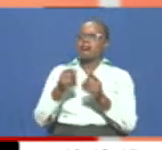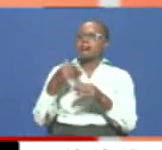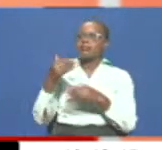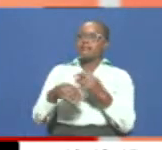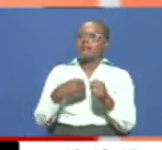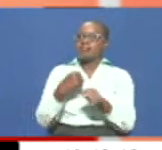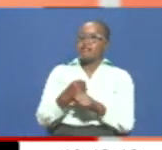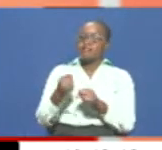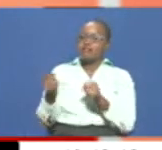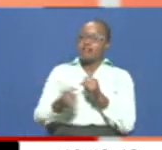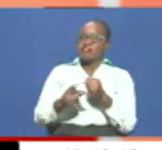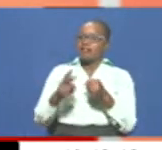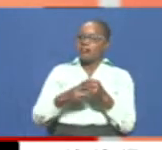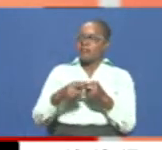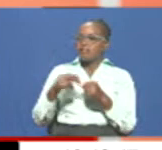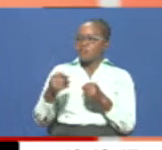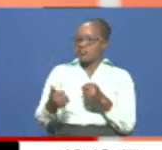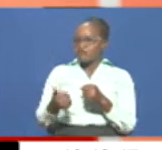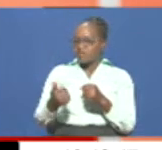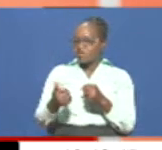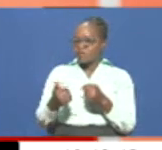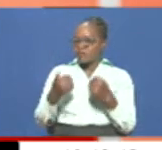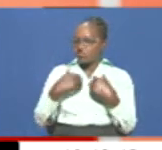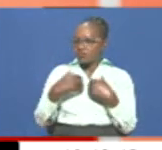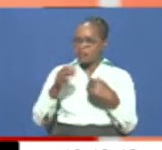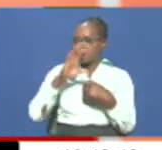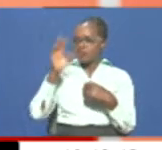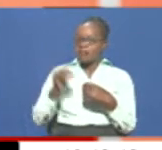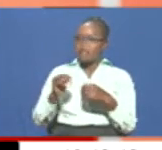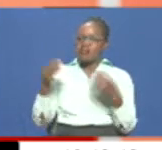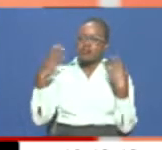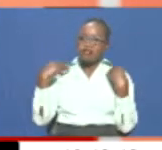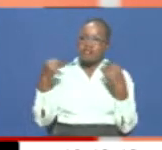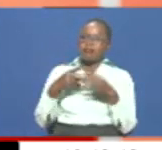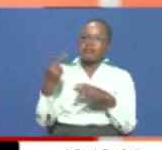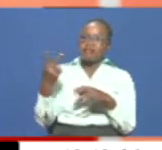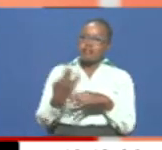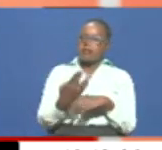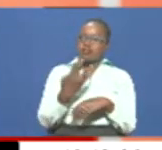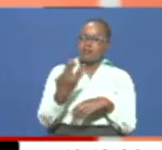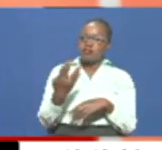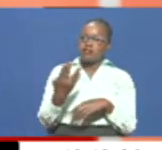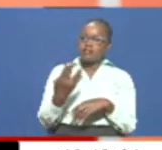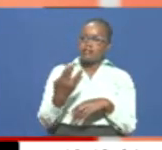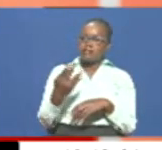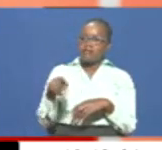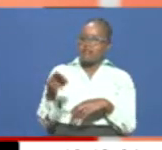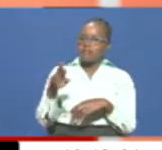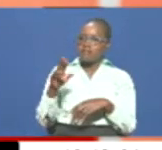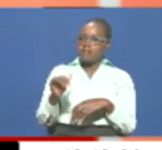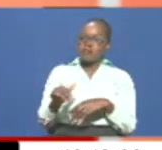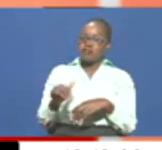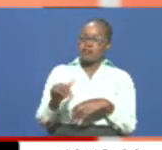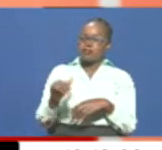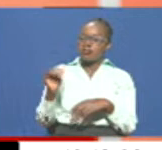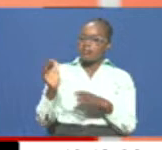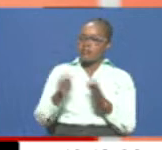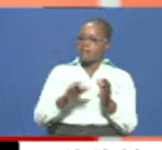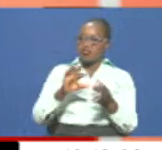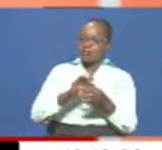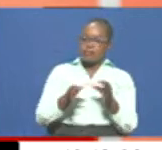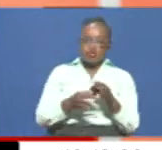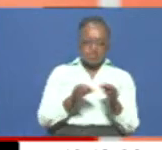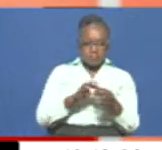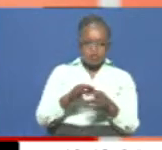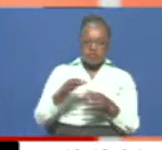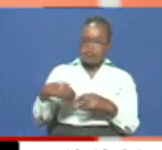July. The following year in 2023 we have the African Games, and then 2024 will be the Paris Olympics. So every event in the